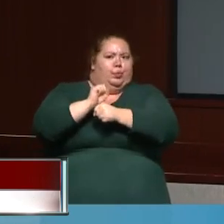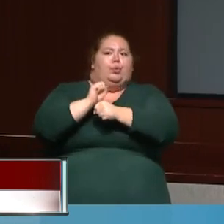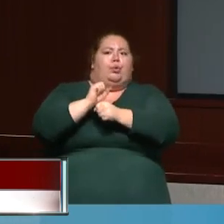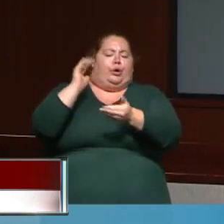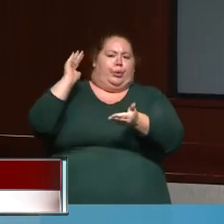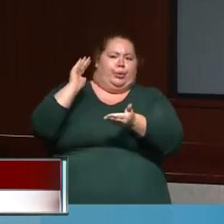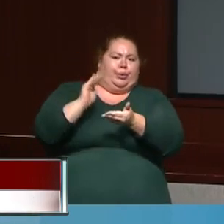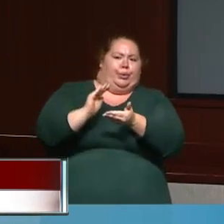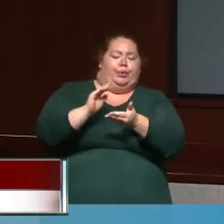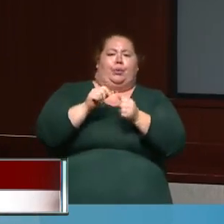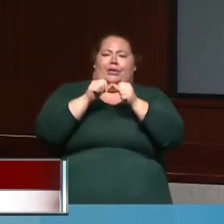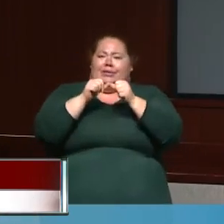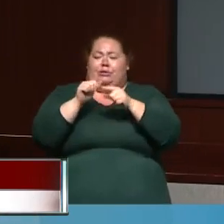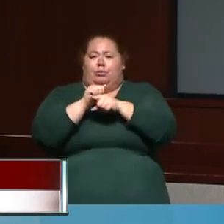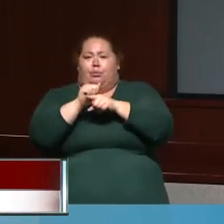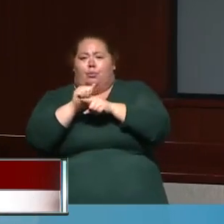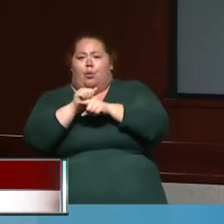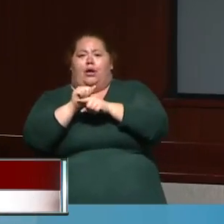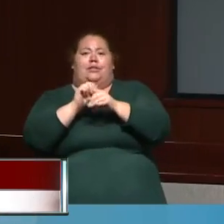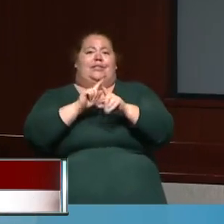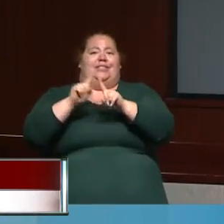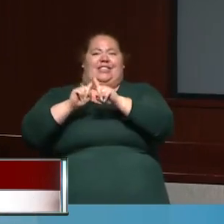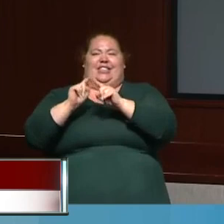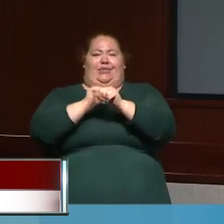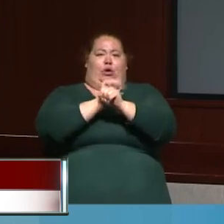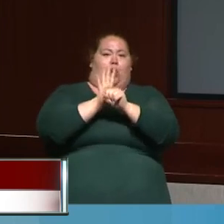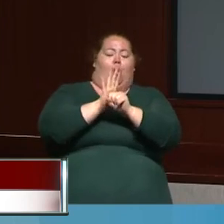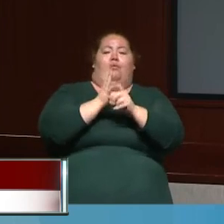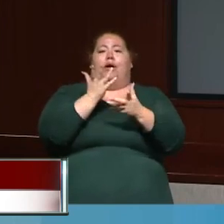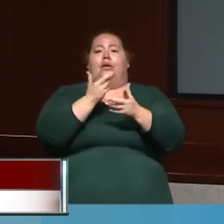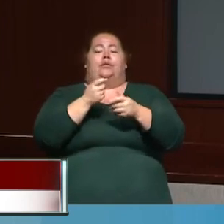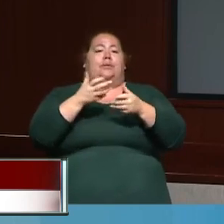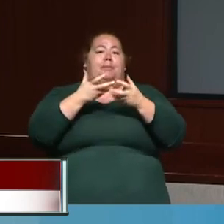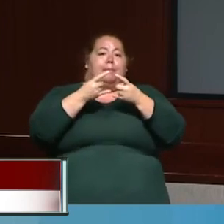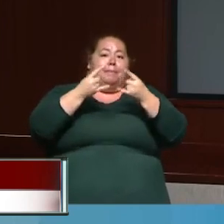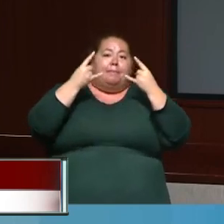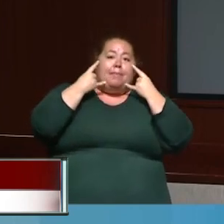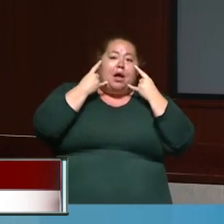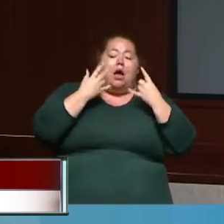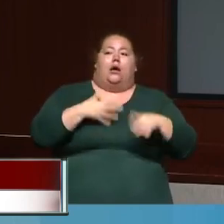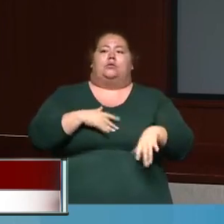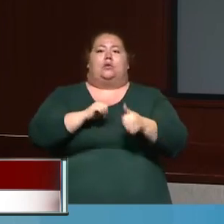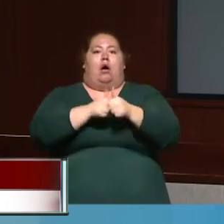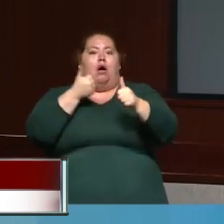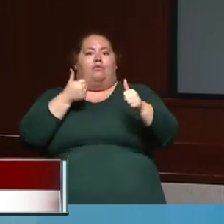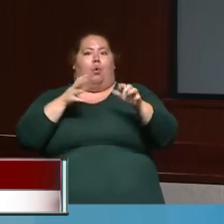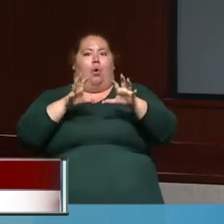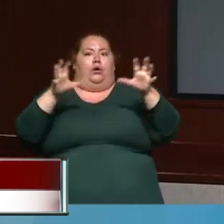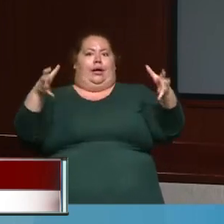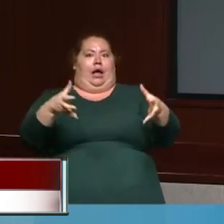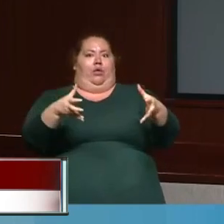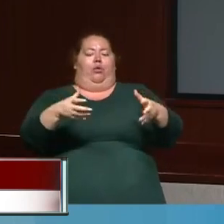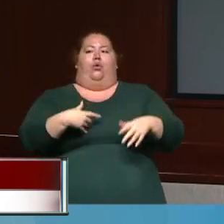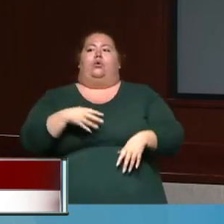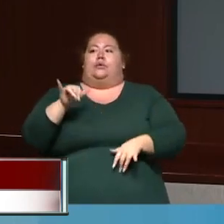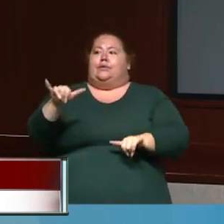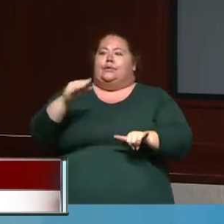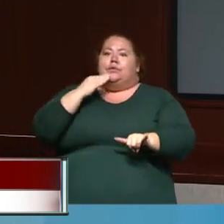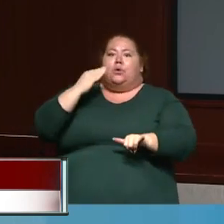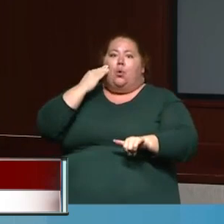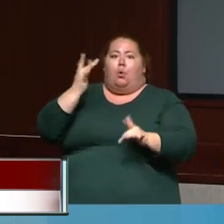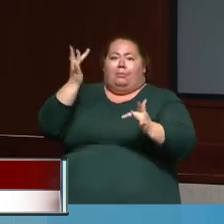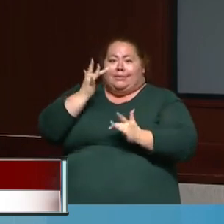continue practicing our COVID mitigation strategies, including wearing a mask, avoiding gatherings, staying home when sick, and practicing good